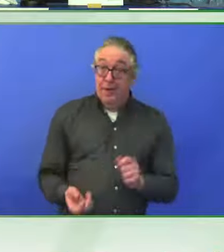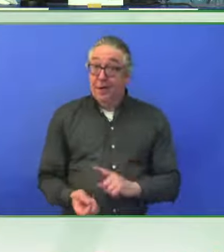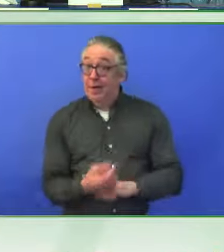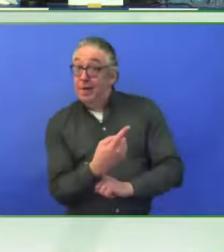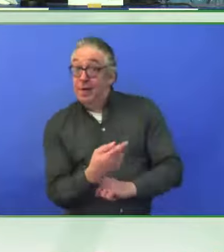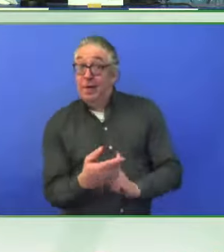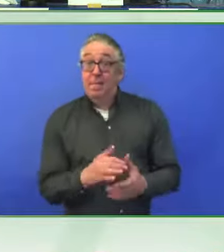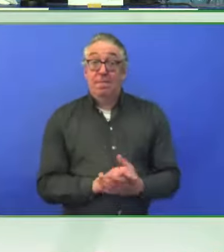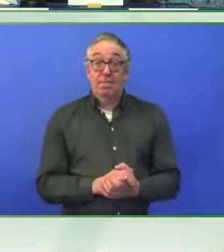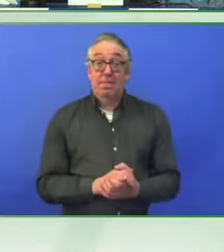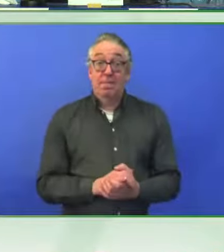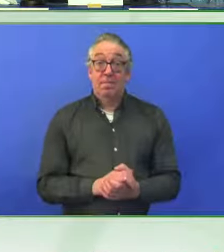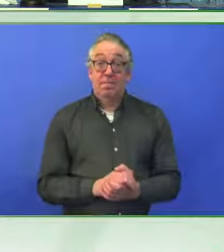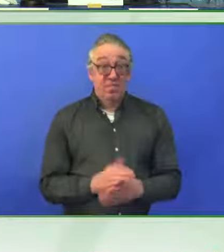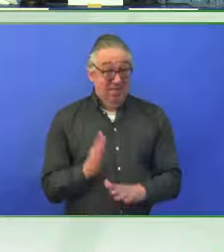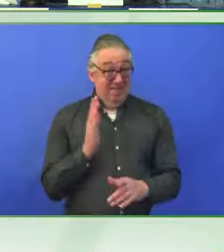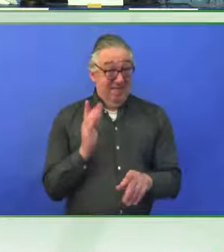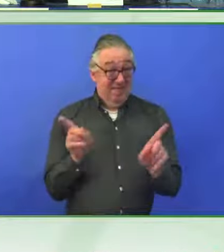live